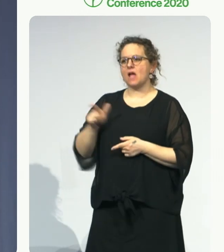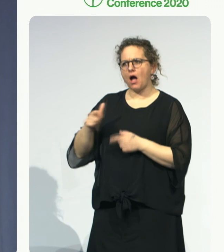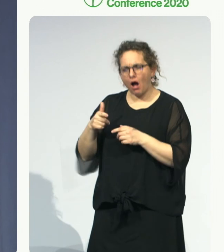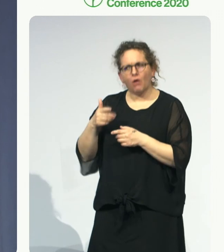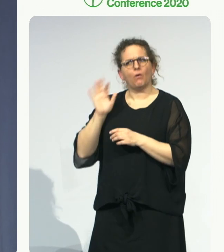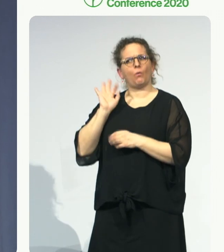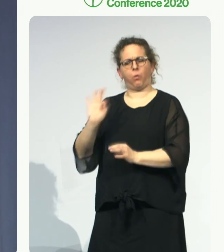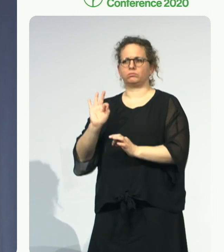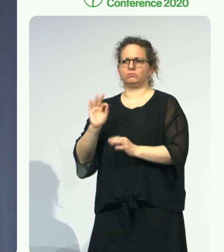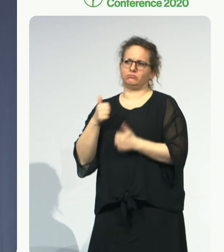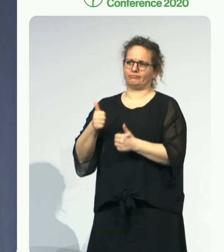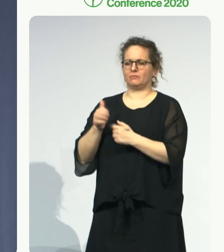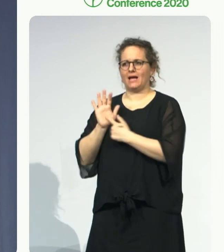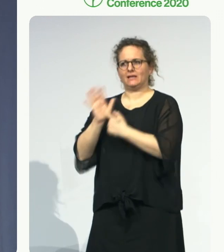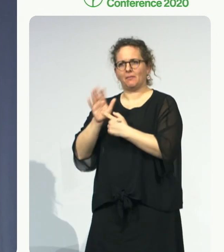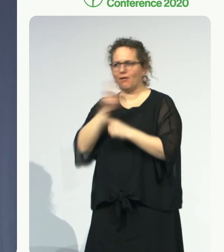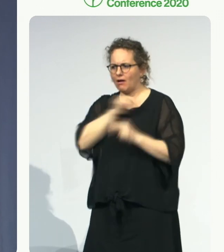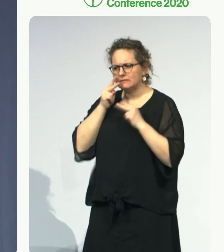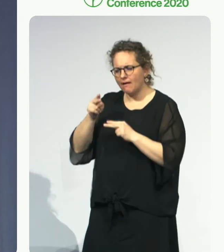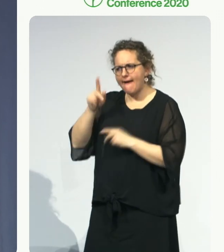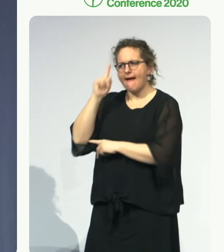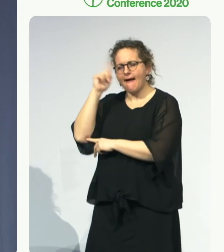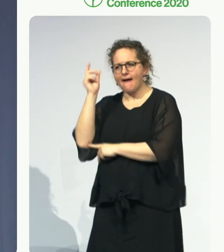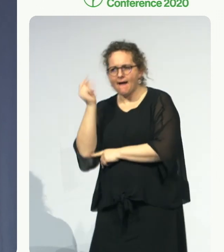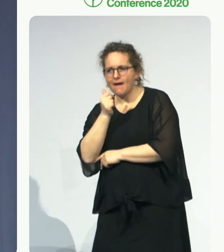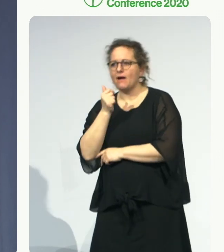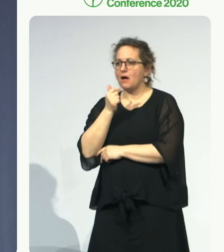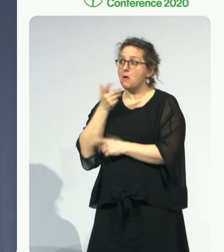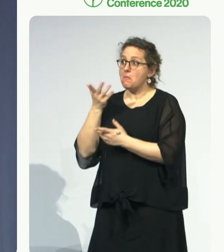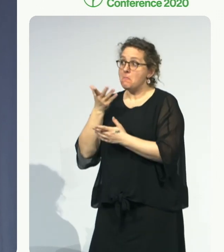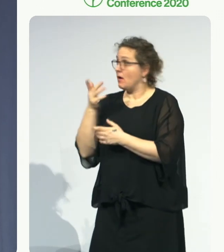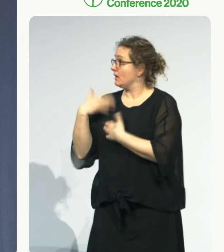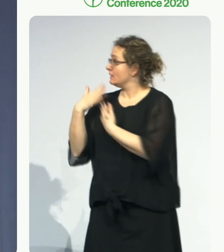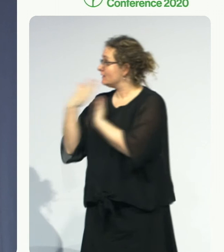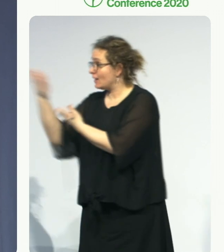close out, again, I want to thank all of the panelists for their interventions and for